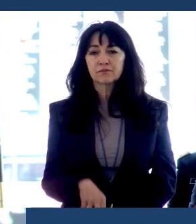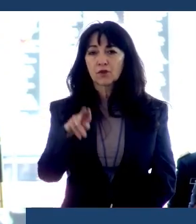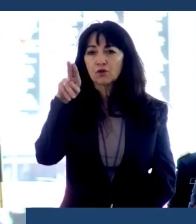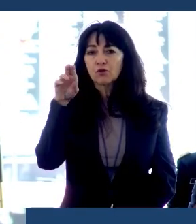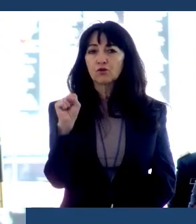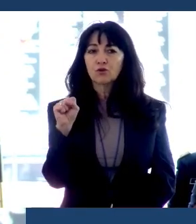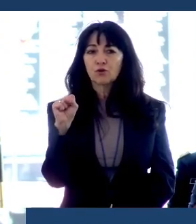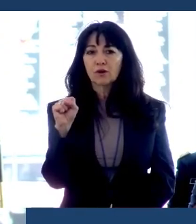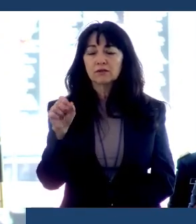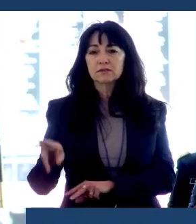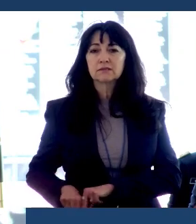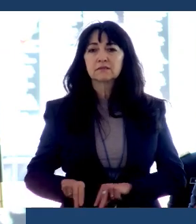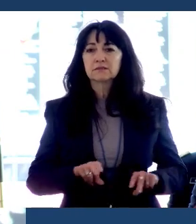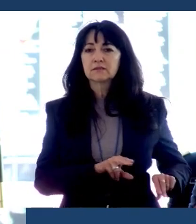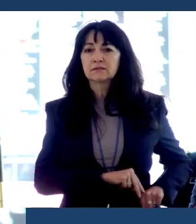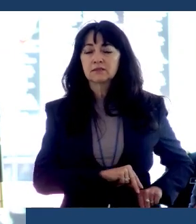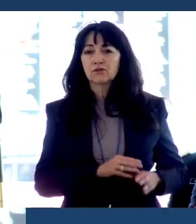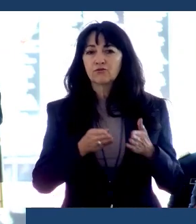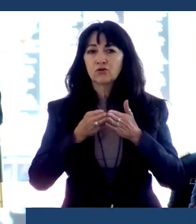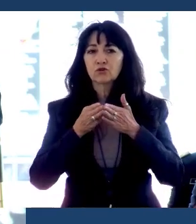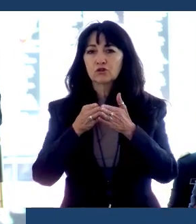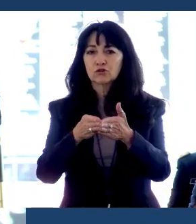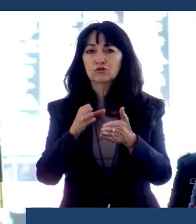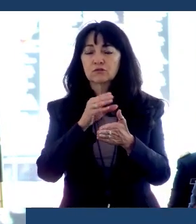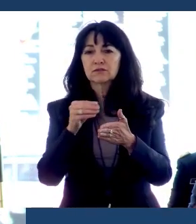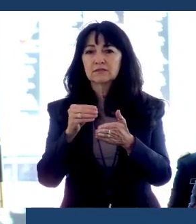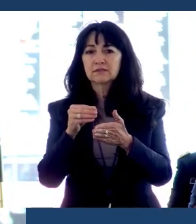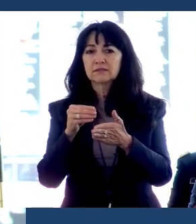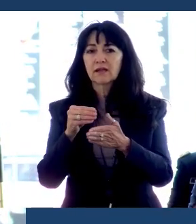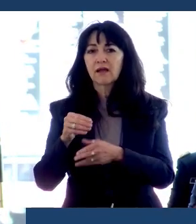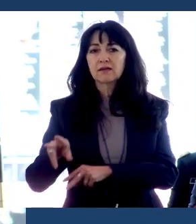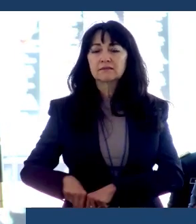United States Navy Cruiser Sailors Association.